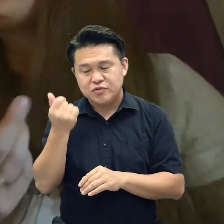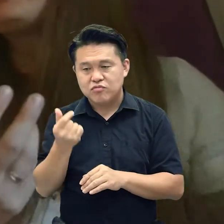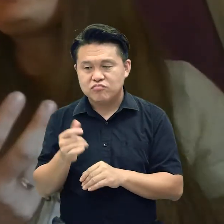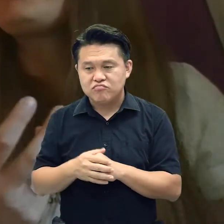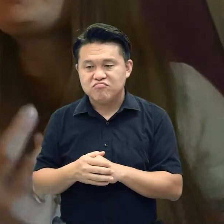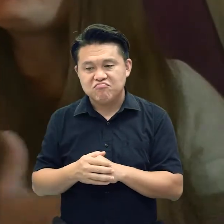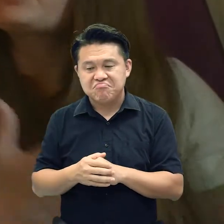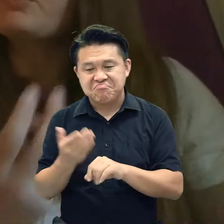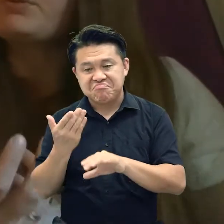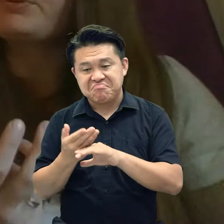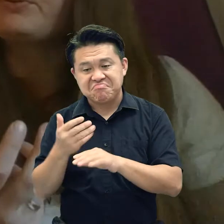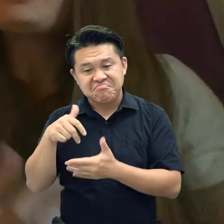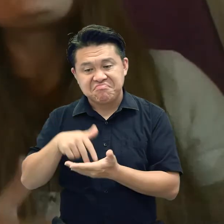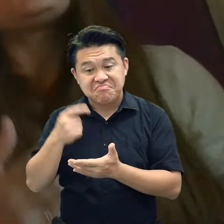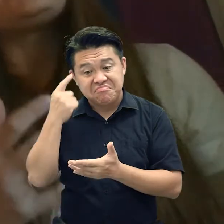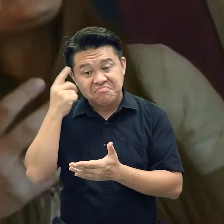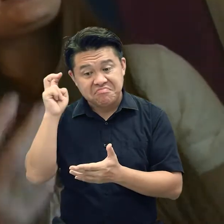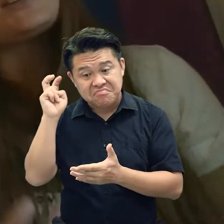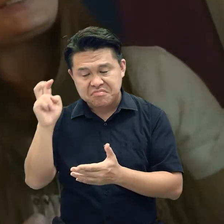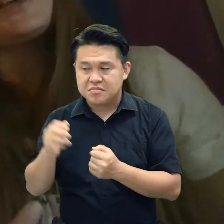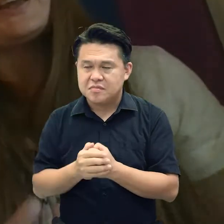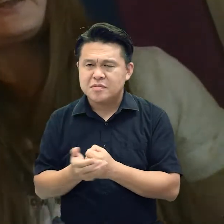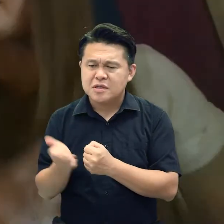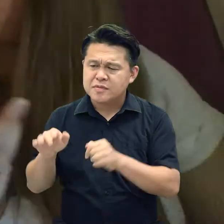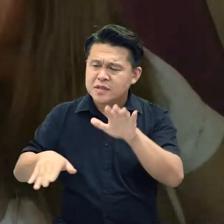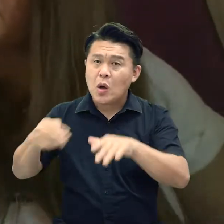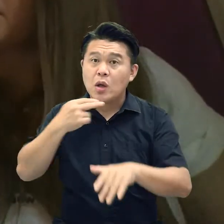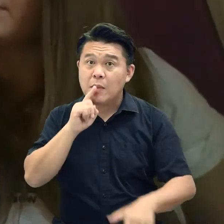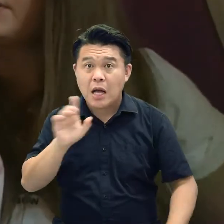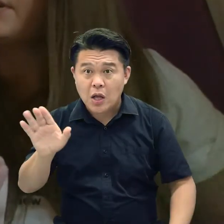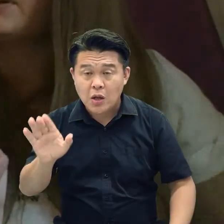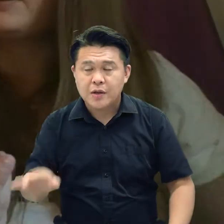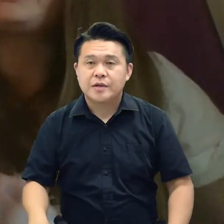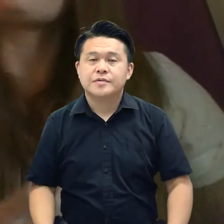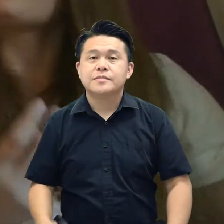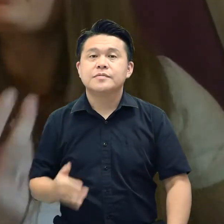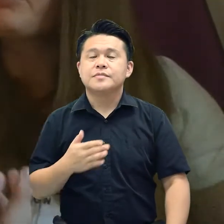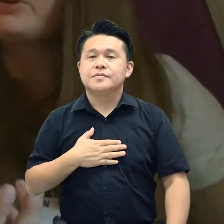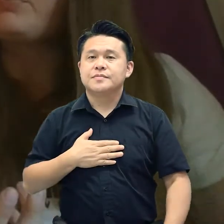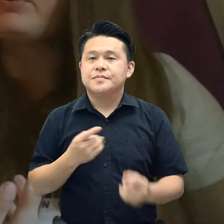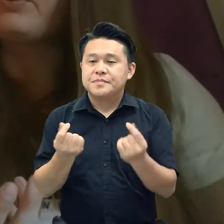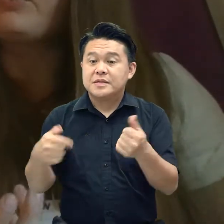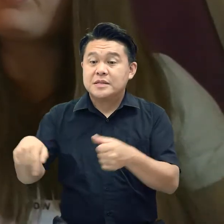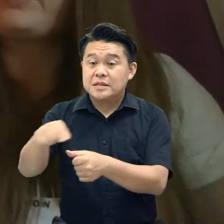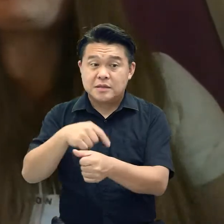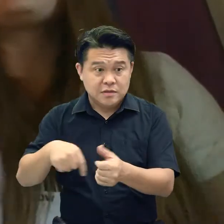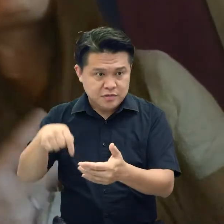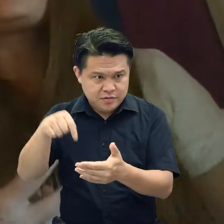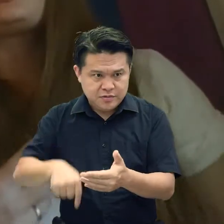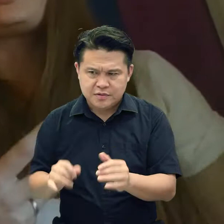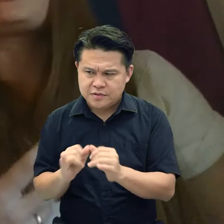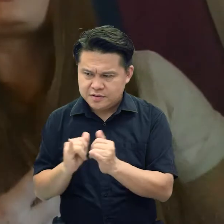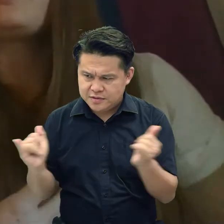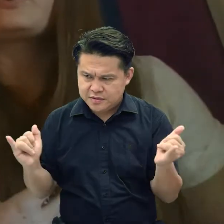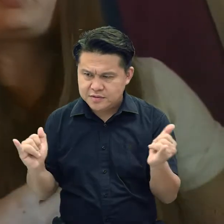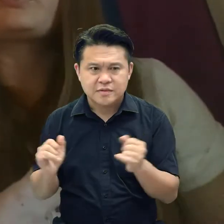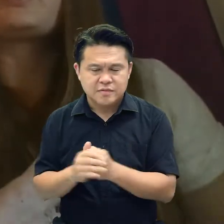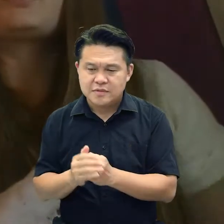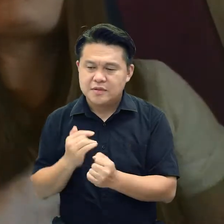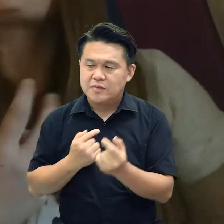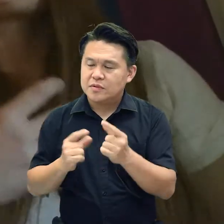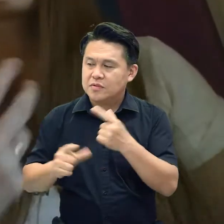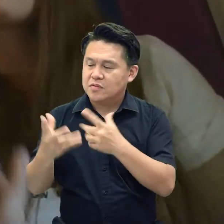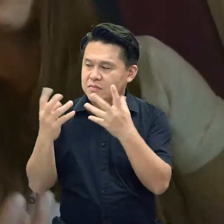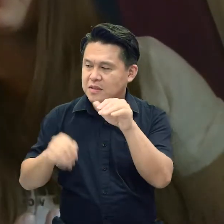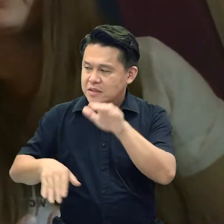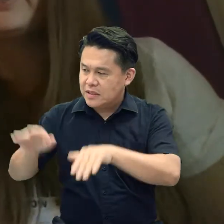everything maybe as other people do. That's not saying that it's present, and I know a lot of people who have been in my situation who have